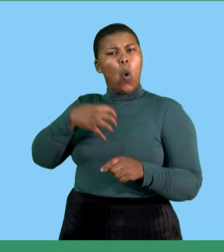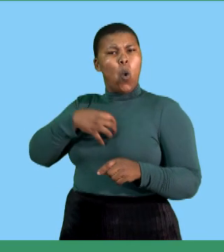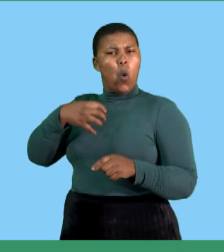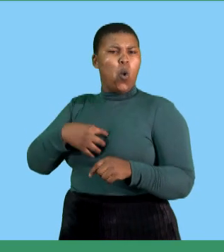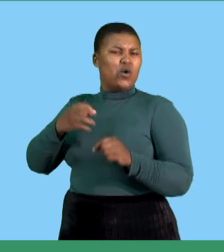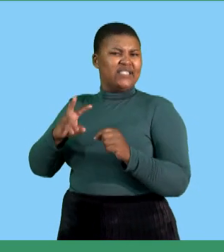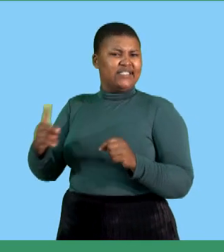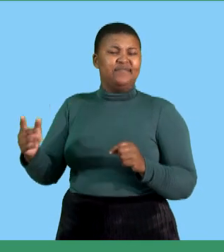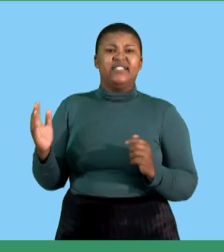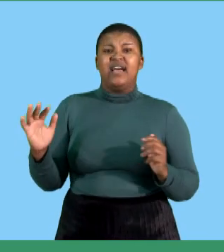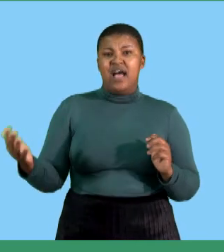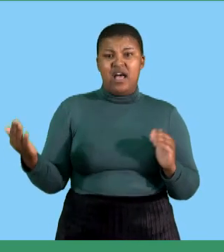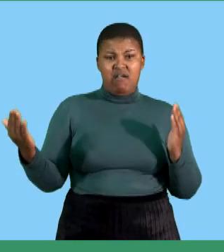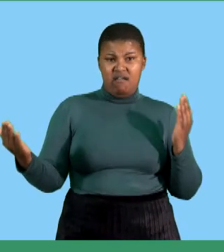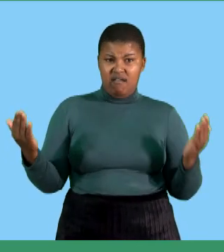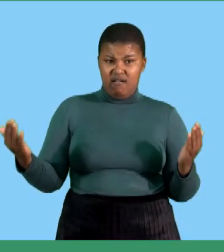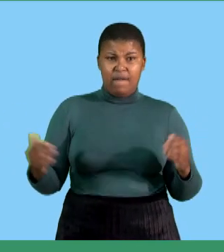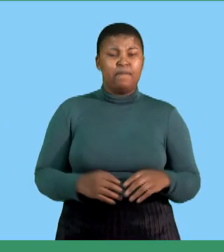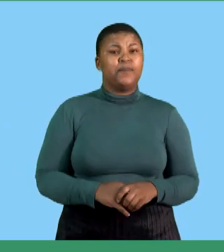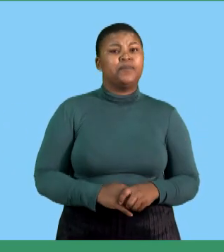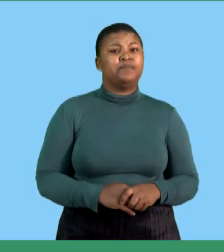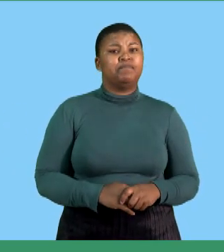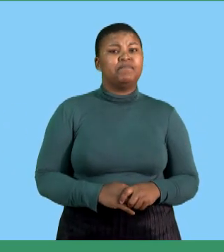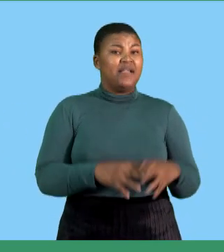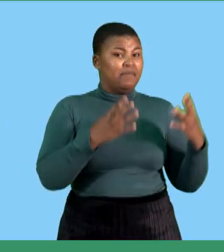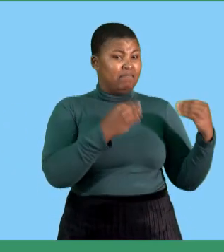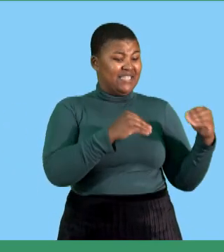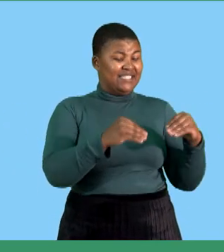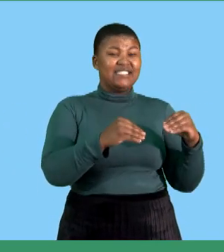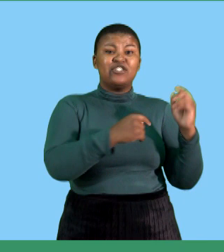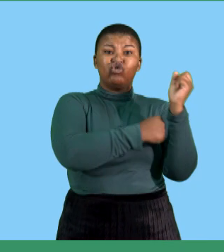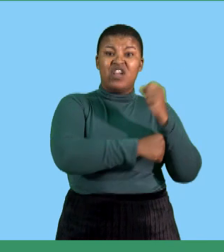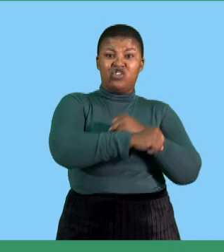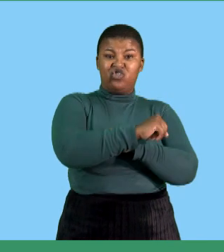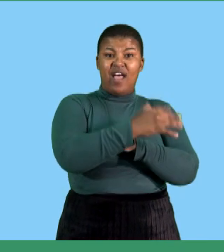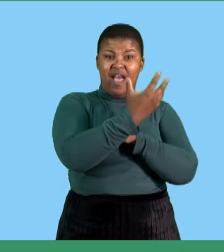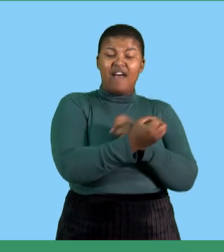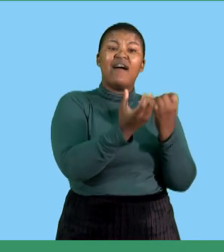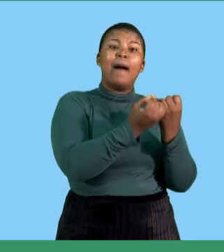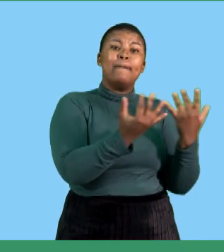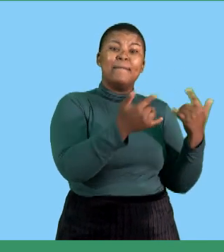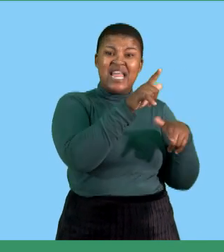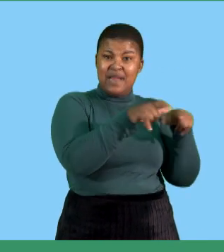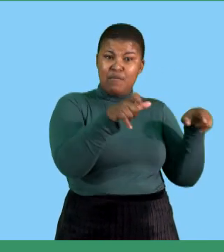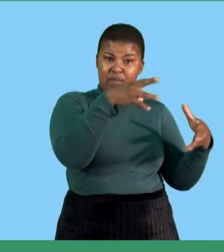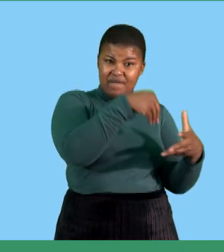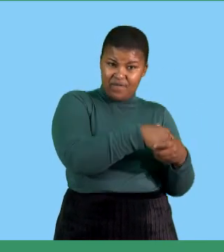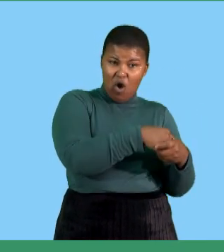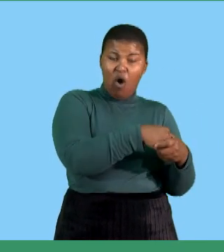business structure should have a description of the following aspects. So there should be the number of people the